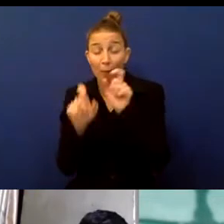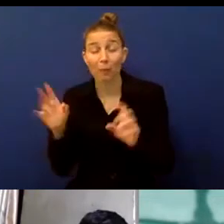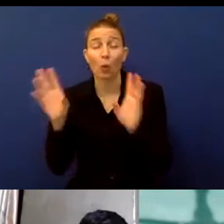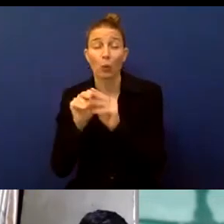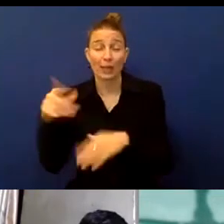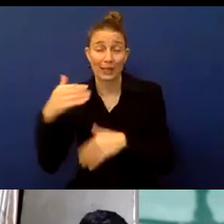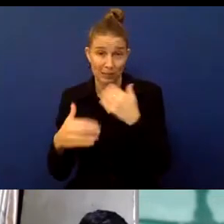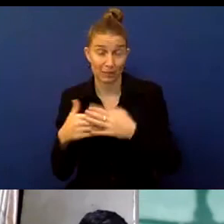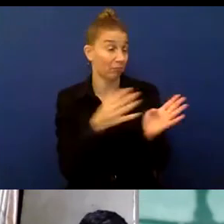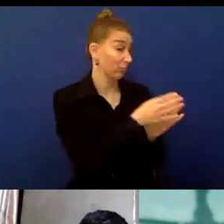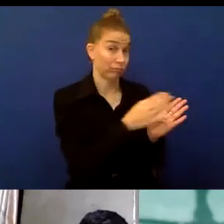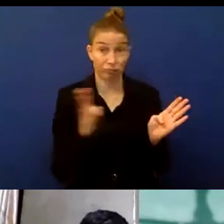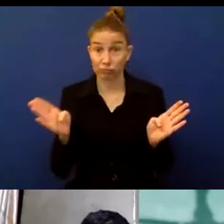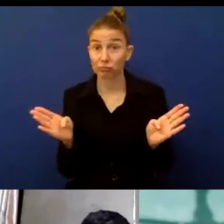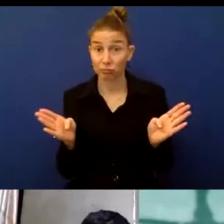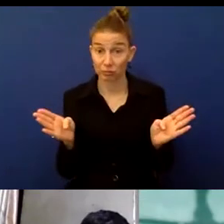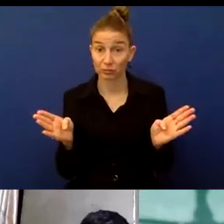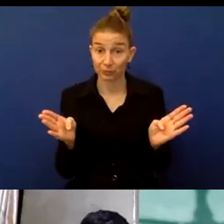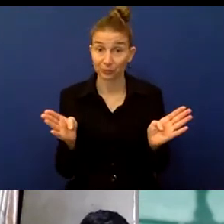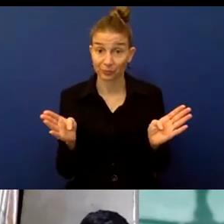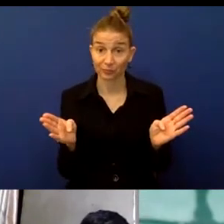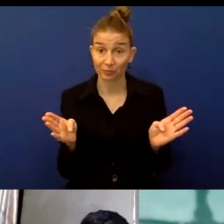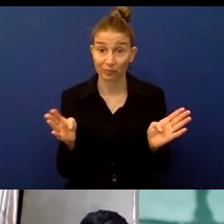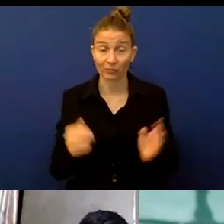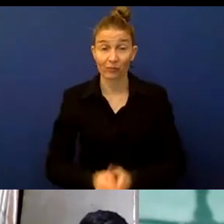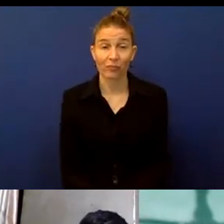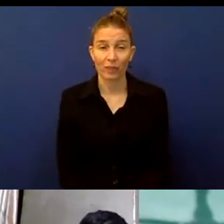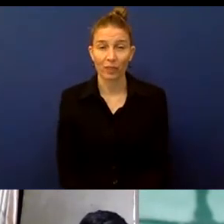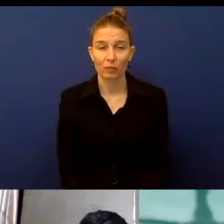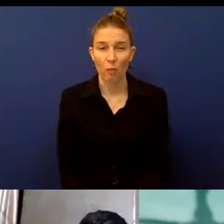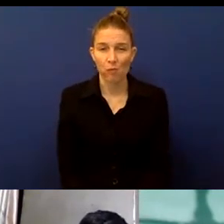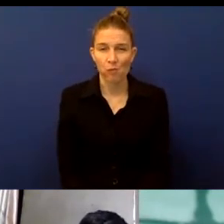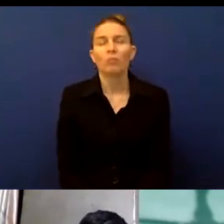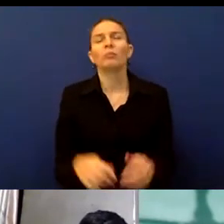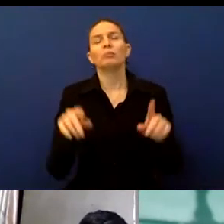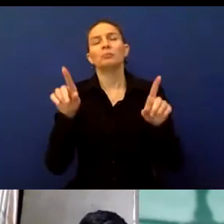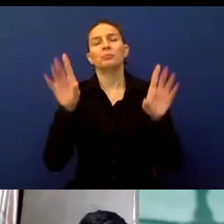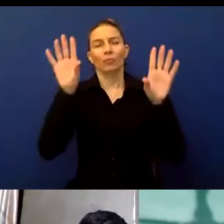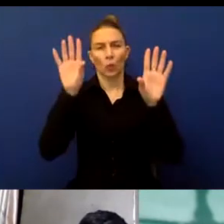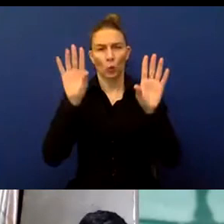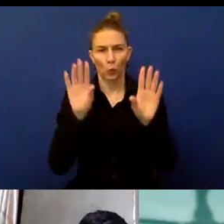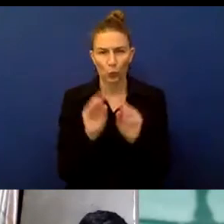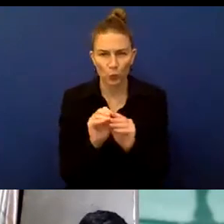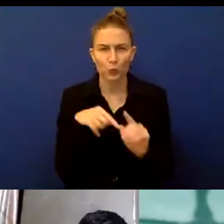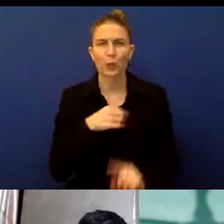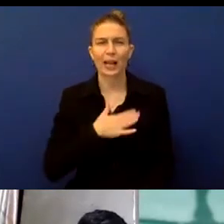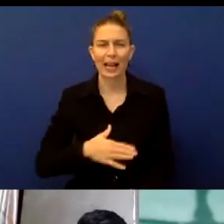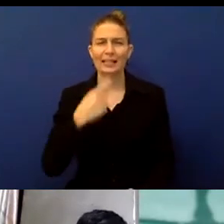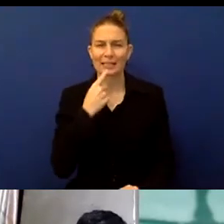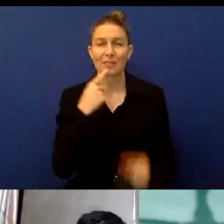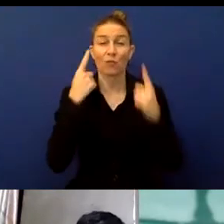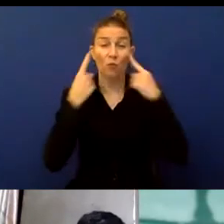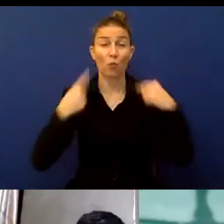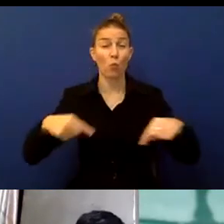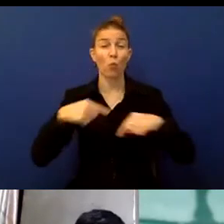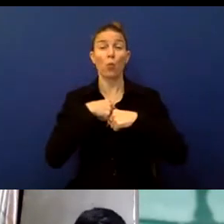I think we need to maybe as a conclusion say that for RIADIS, it's very important